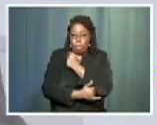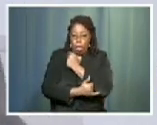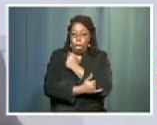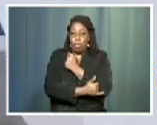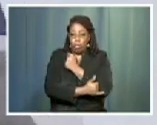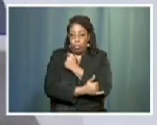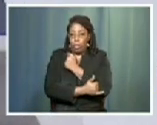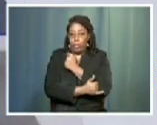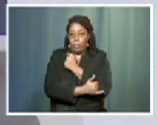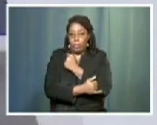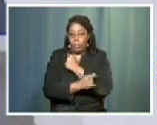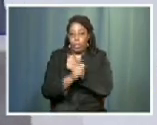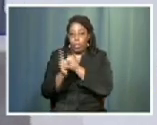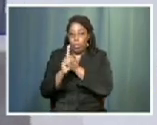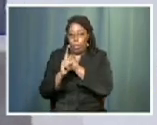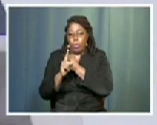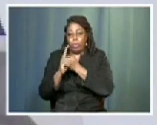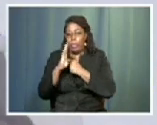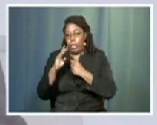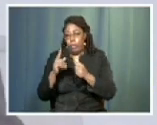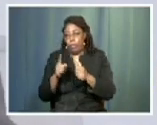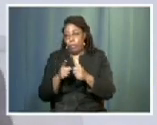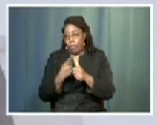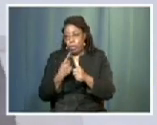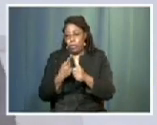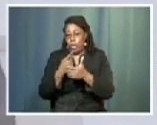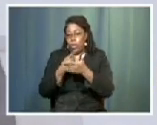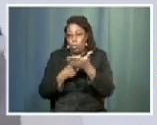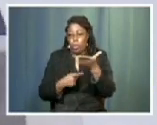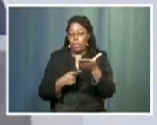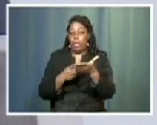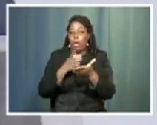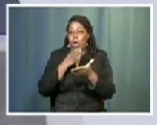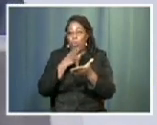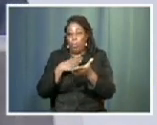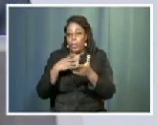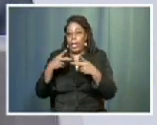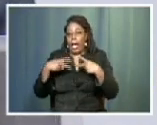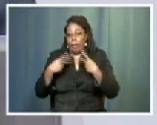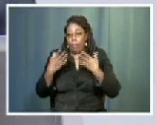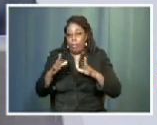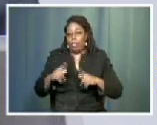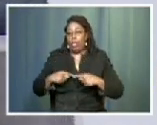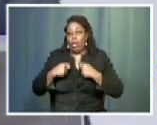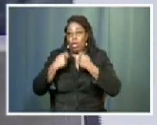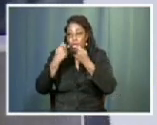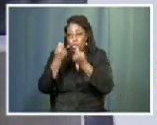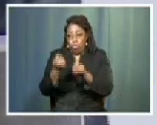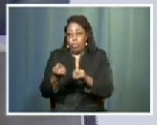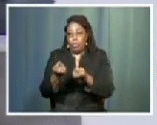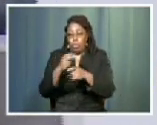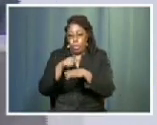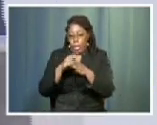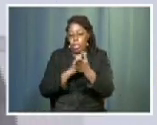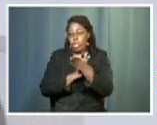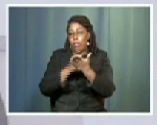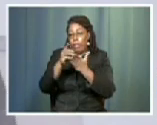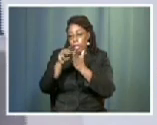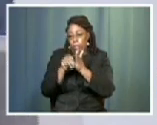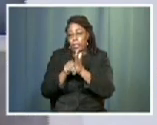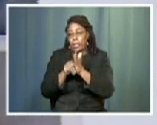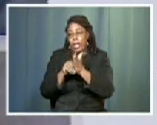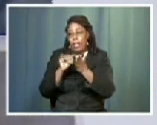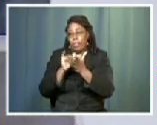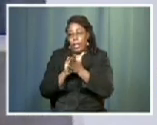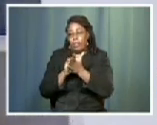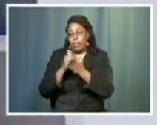we can boast so many firsts in terms of what women have contributed to national development. That is an important tradition. We must follow it, because it